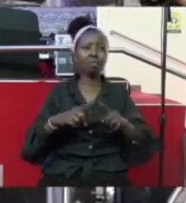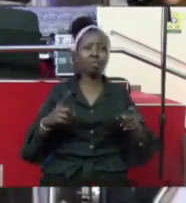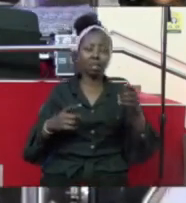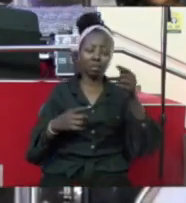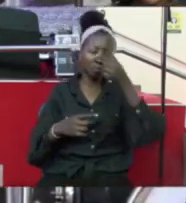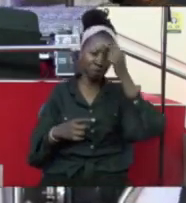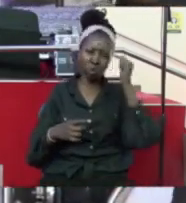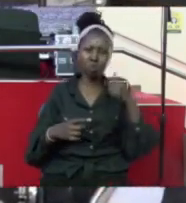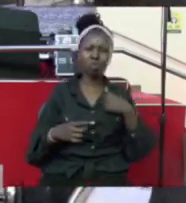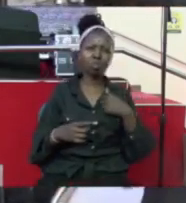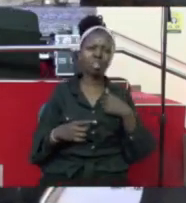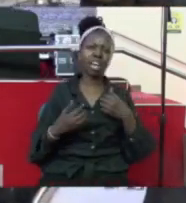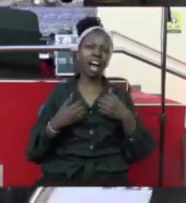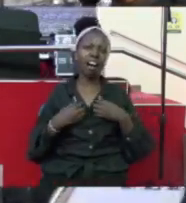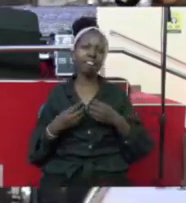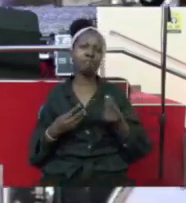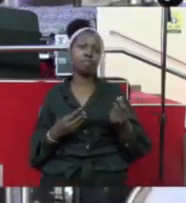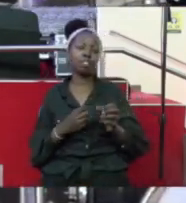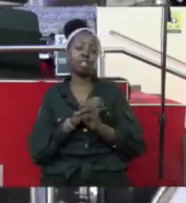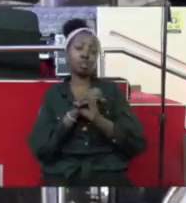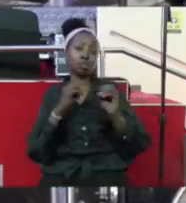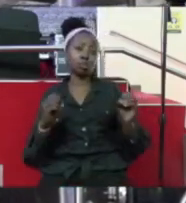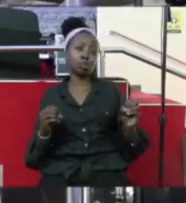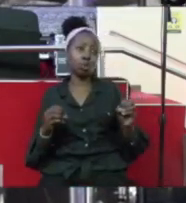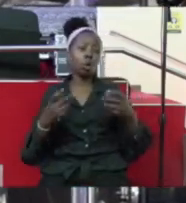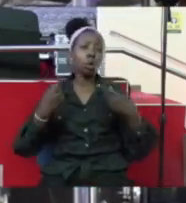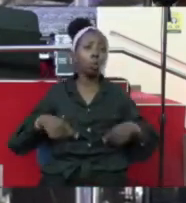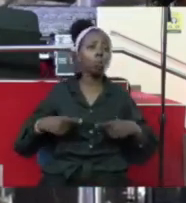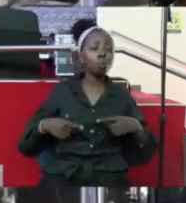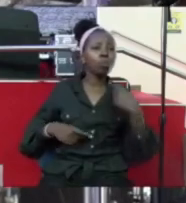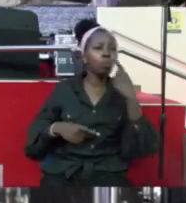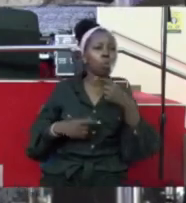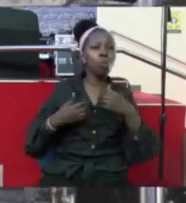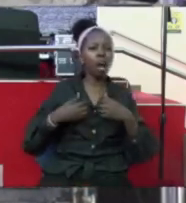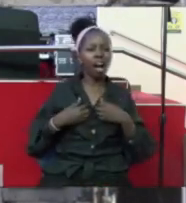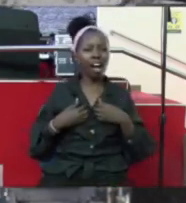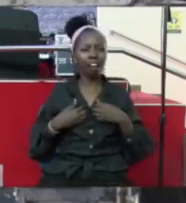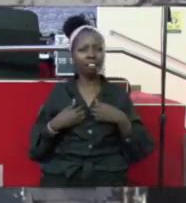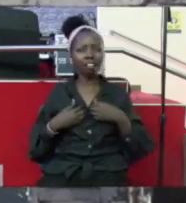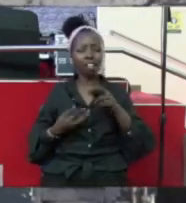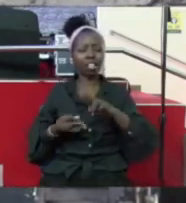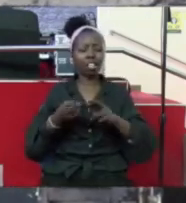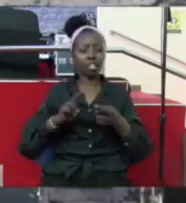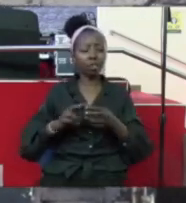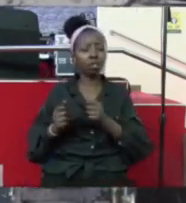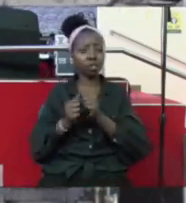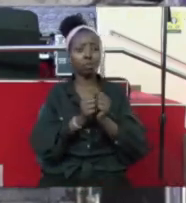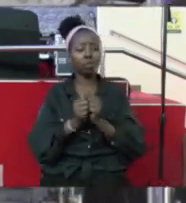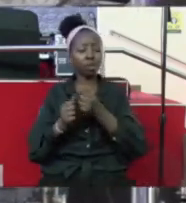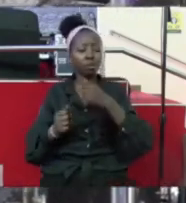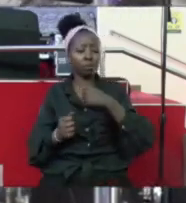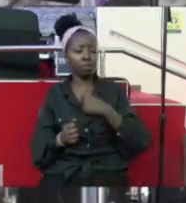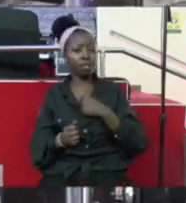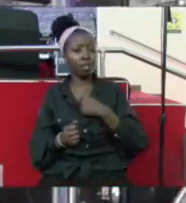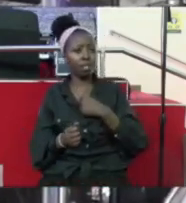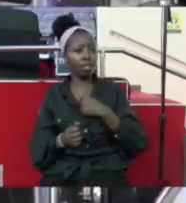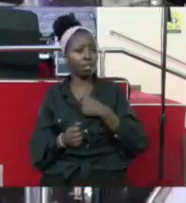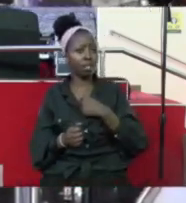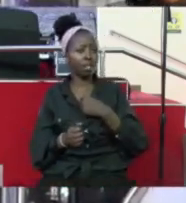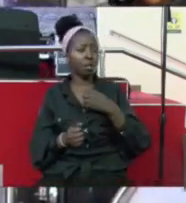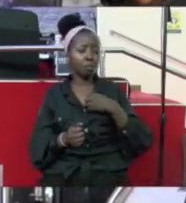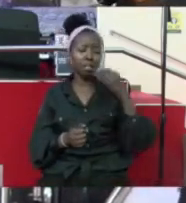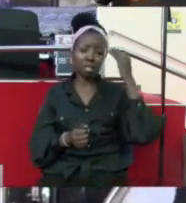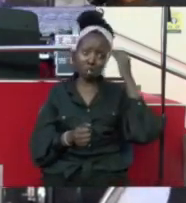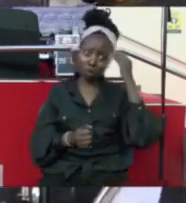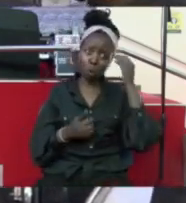a position. Lakini kwa sababu si ingeweza. People who we had meaningful relationship with. Watu ambao tulikuwa na mahusiano mazuri nao. And I knew they